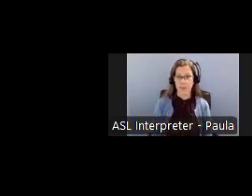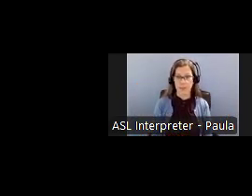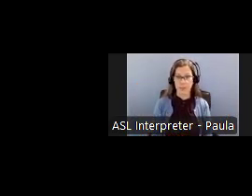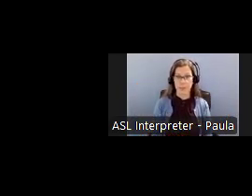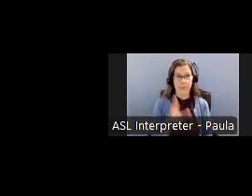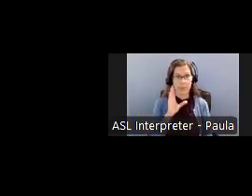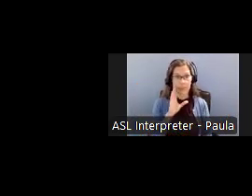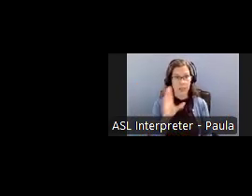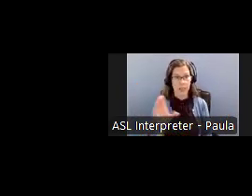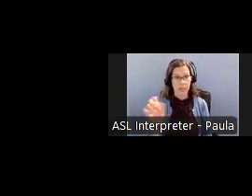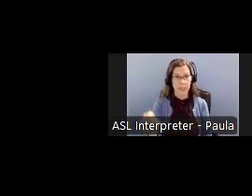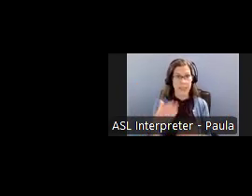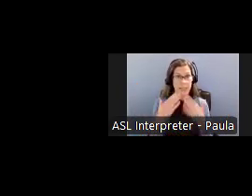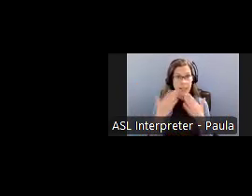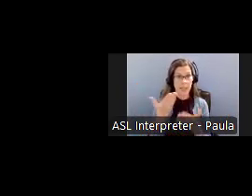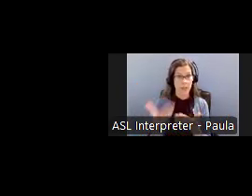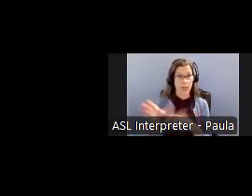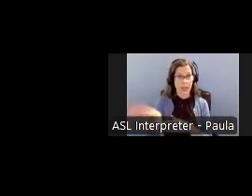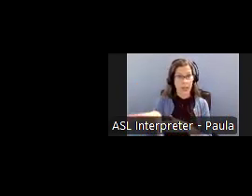Yes, thank you. Good afternoon, everyone.